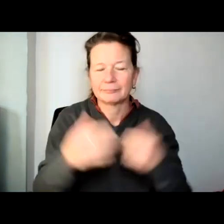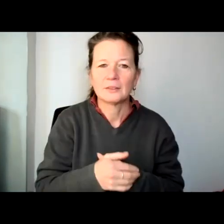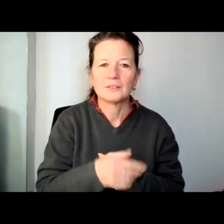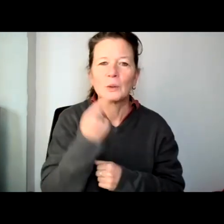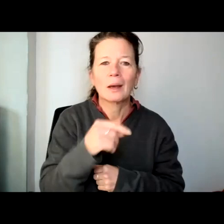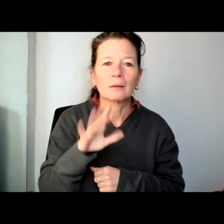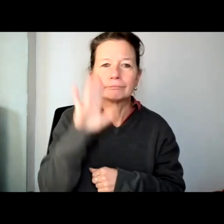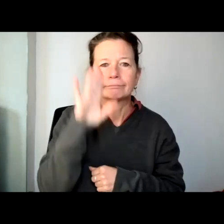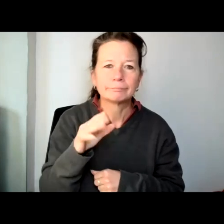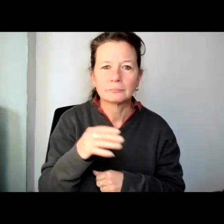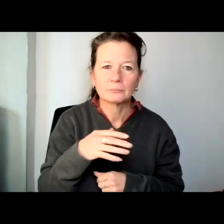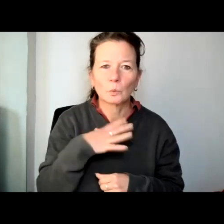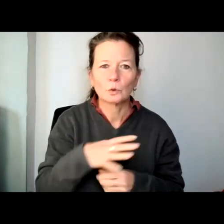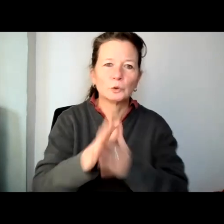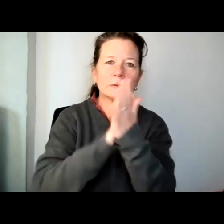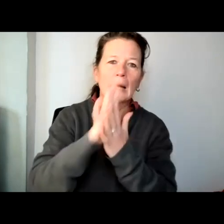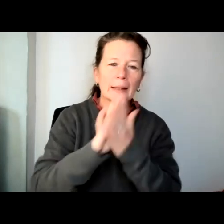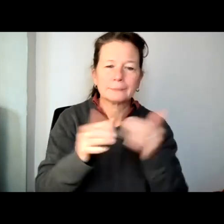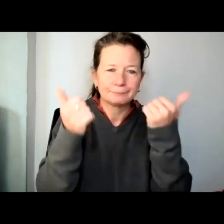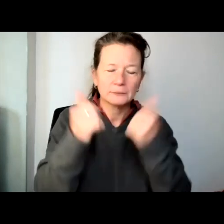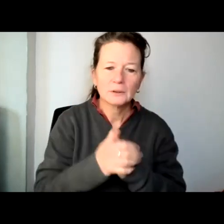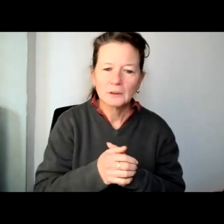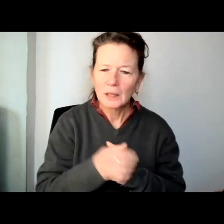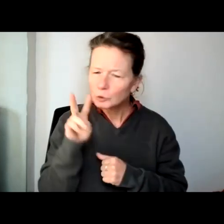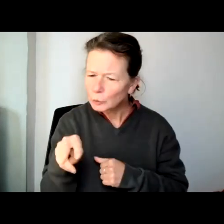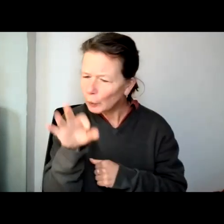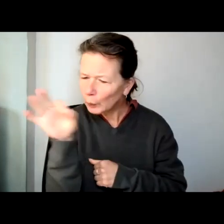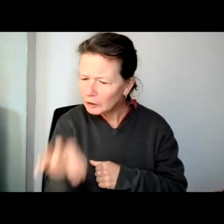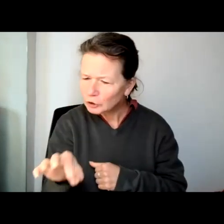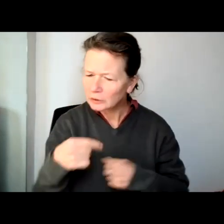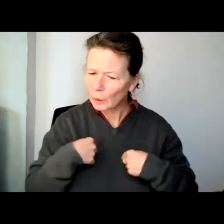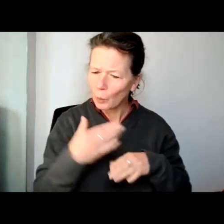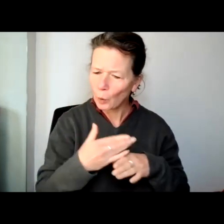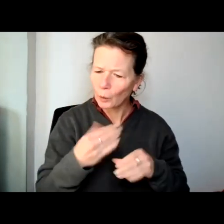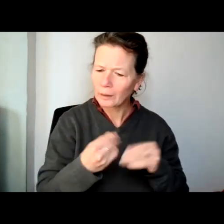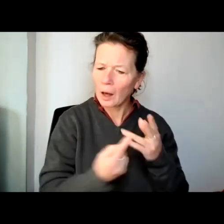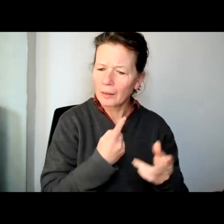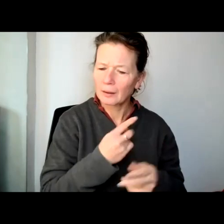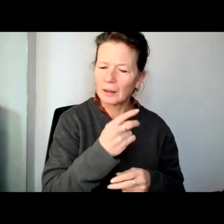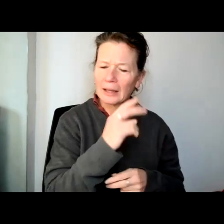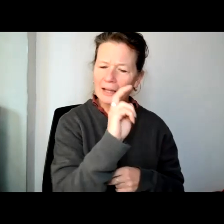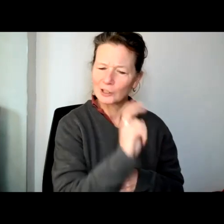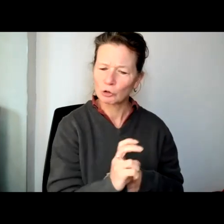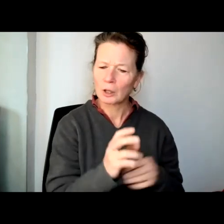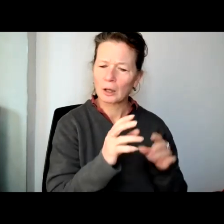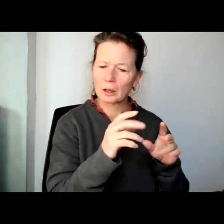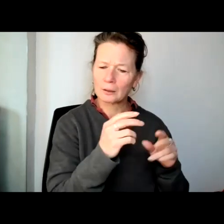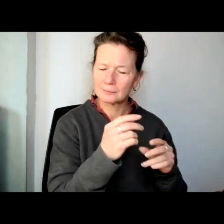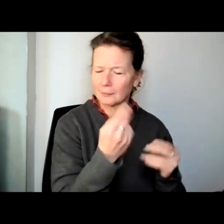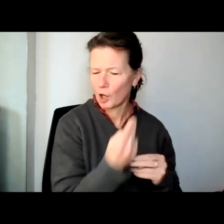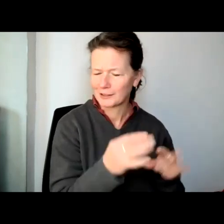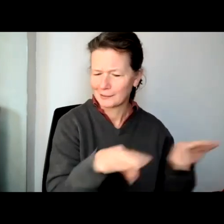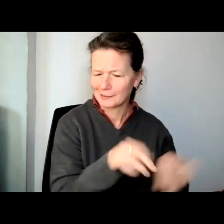questions. I saw a question about, do I work with other electronic artists?